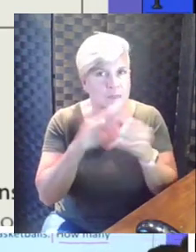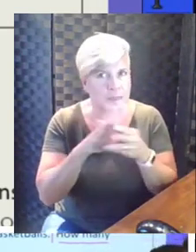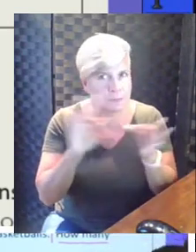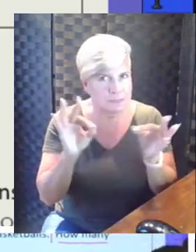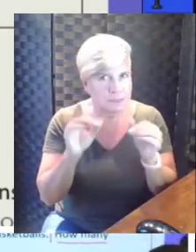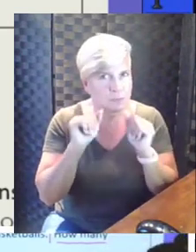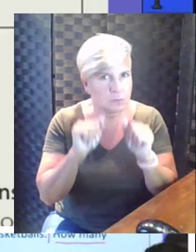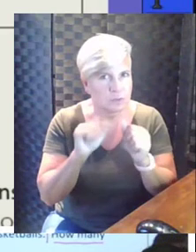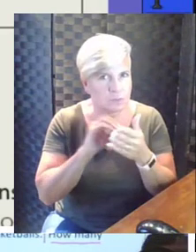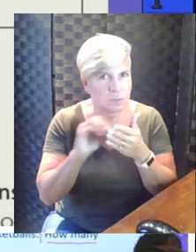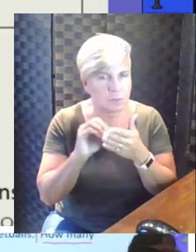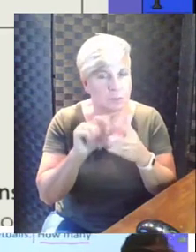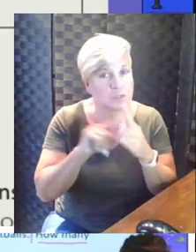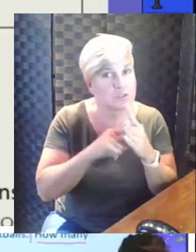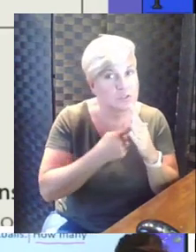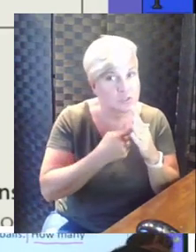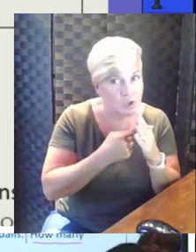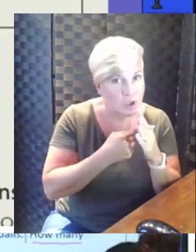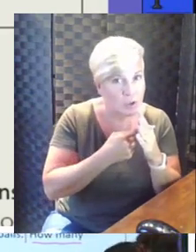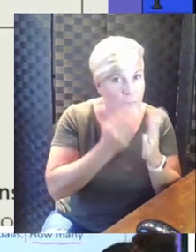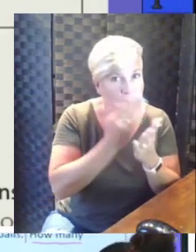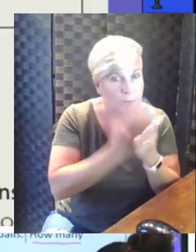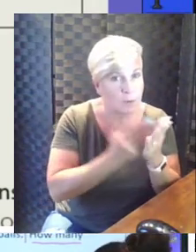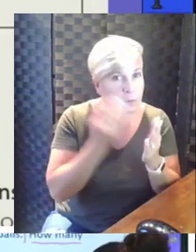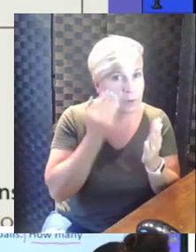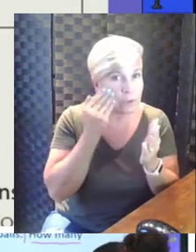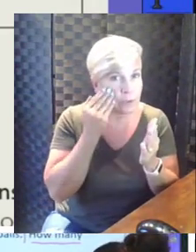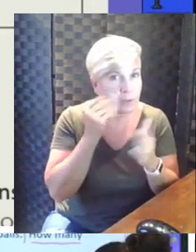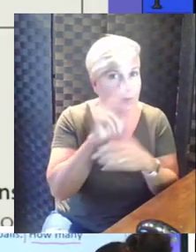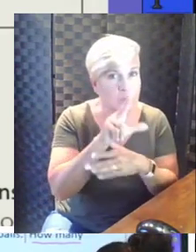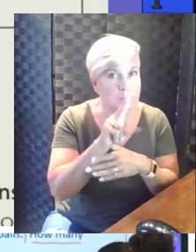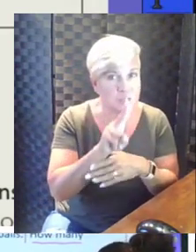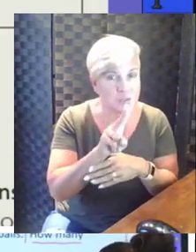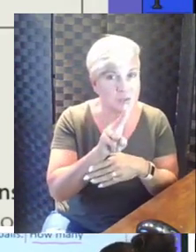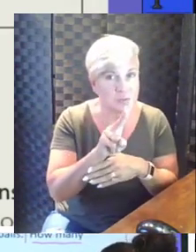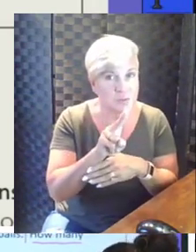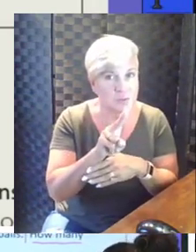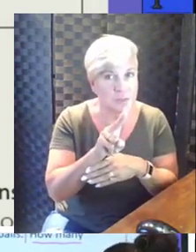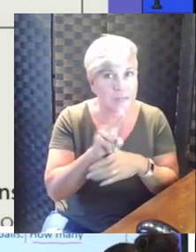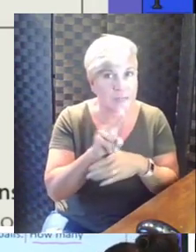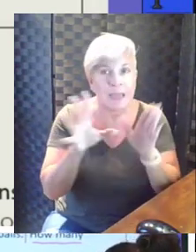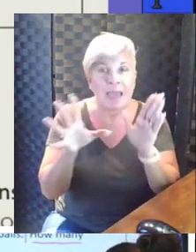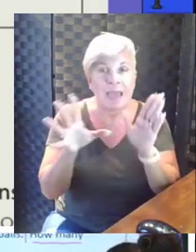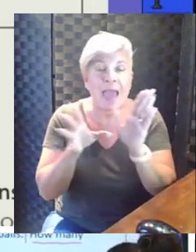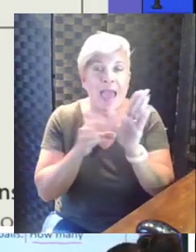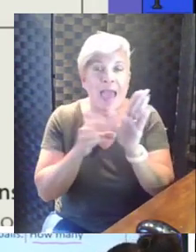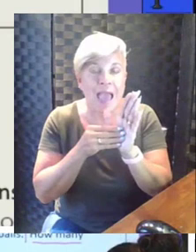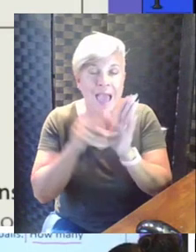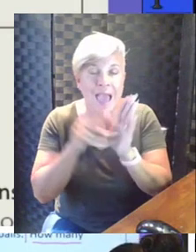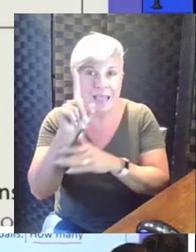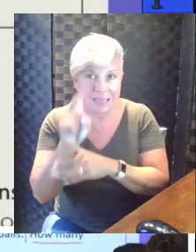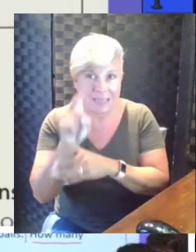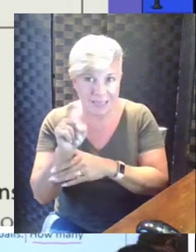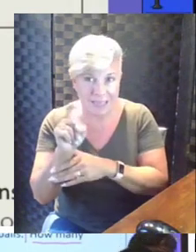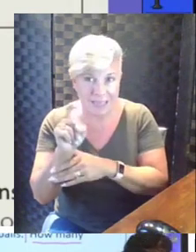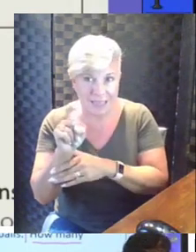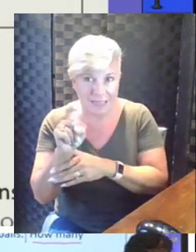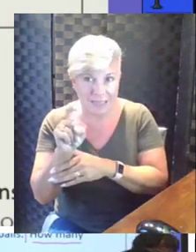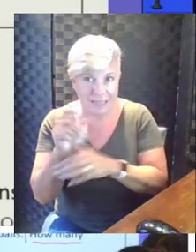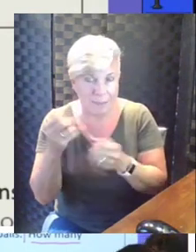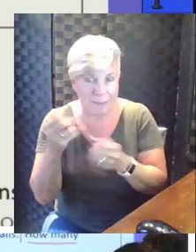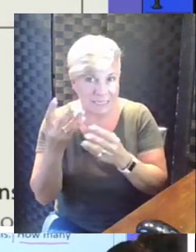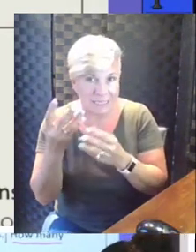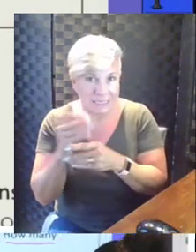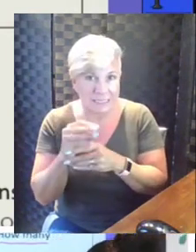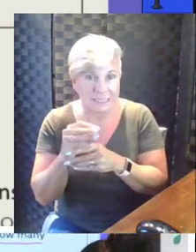could write is we could start with the part that we know, 32. We can see how many we need to